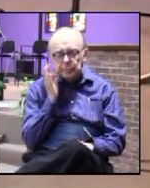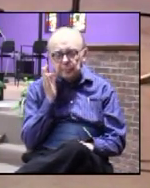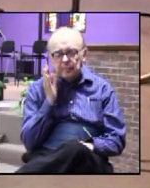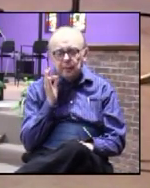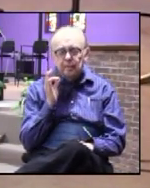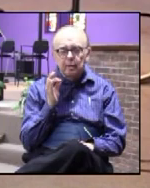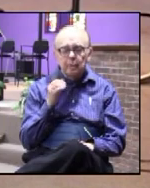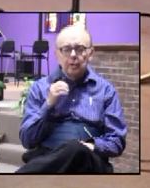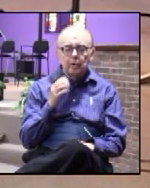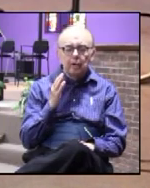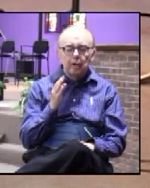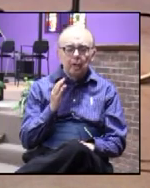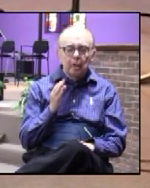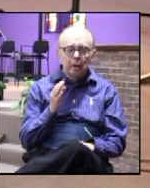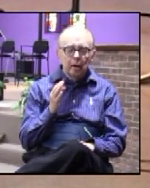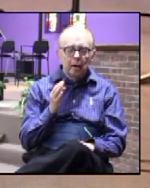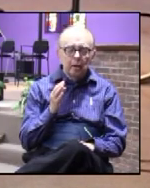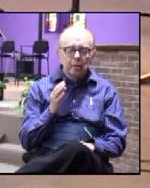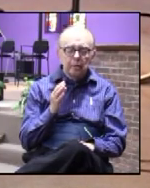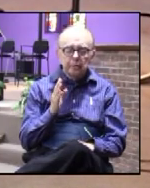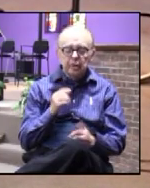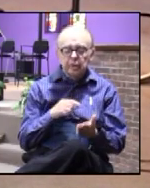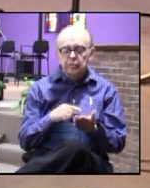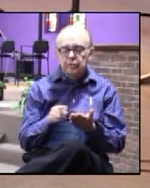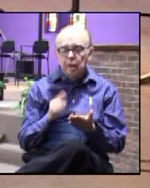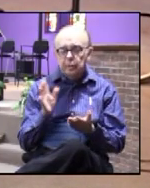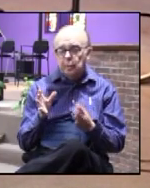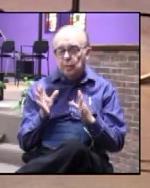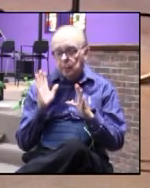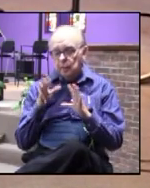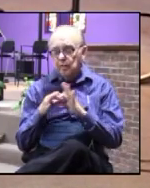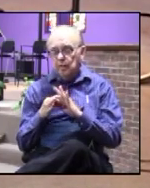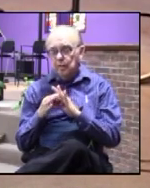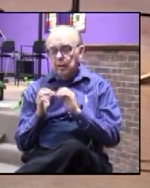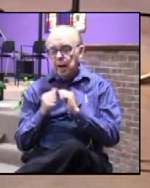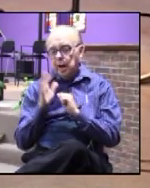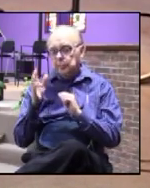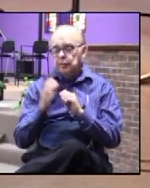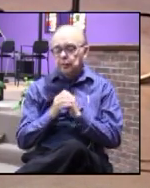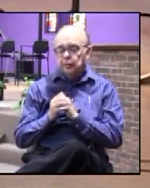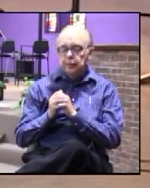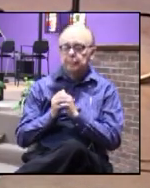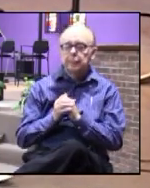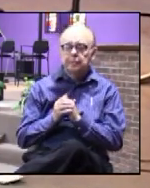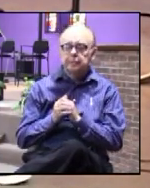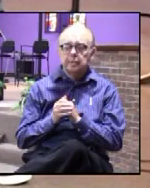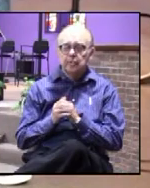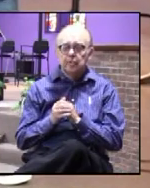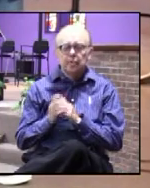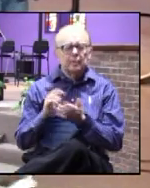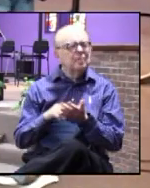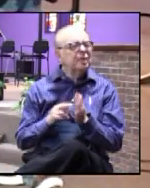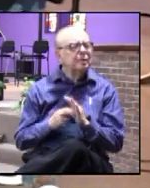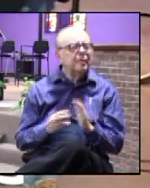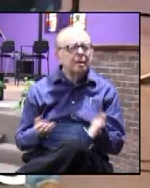And He said, did you check your relationship? How's your worship? Well, what do you